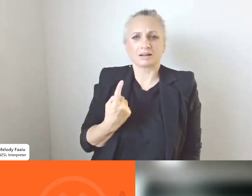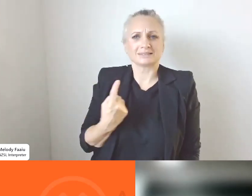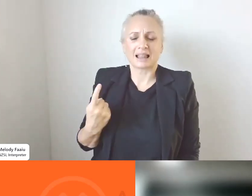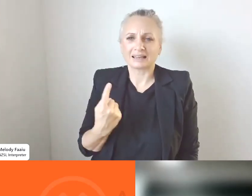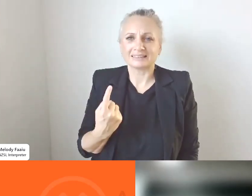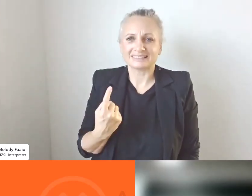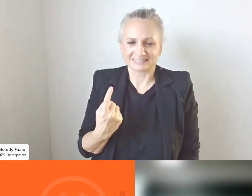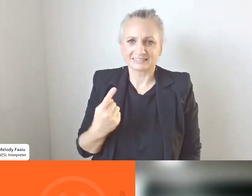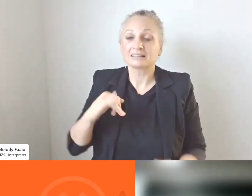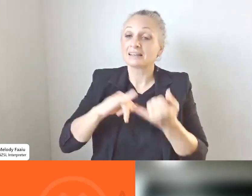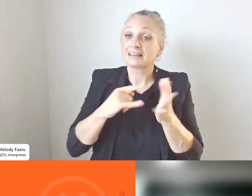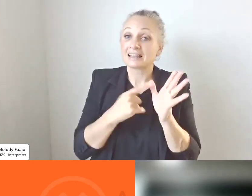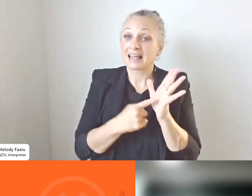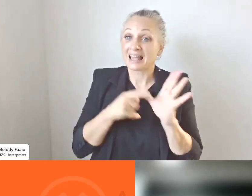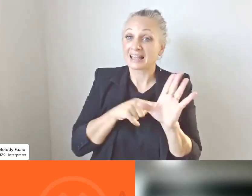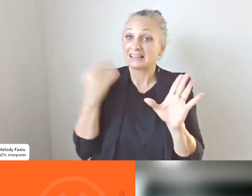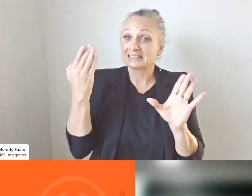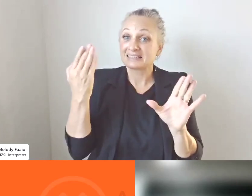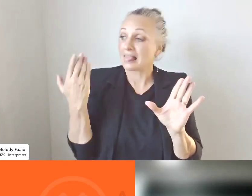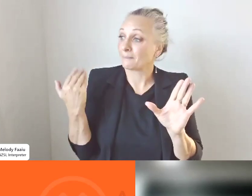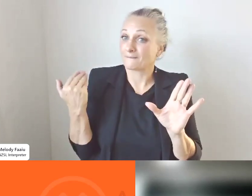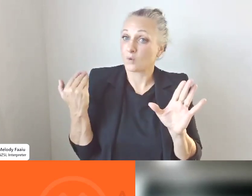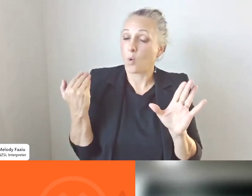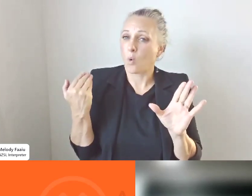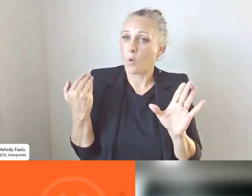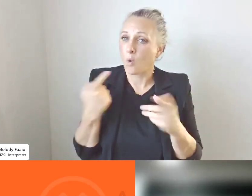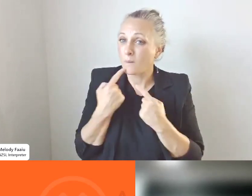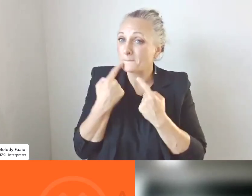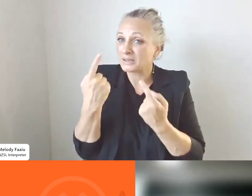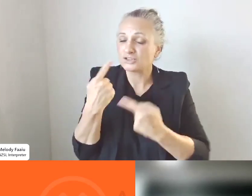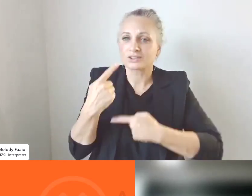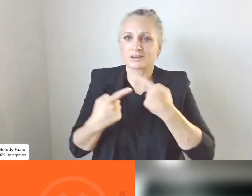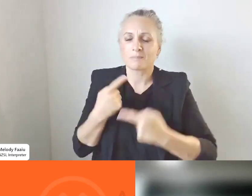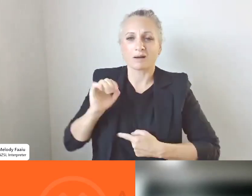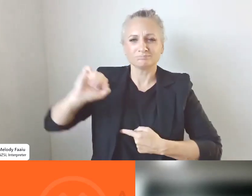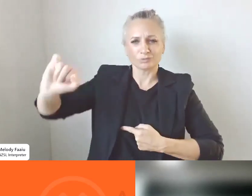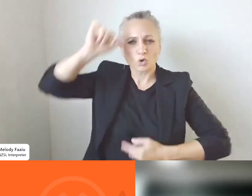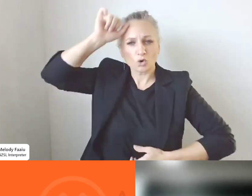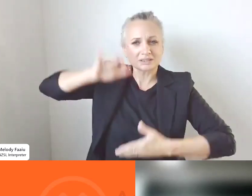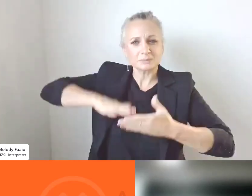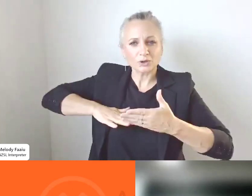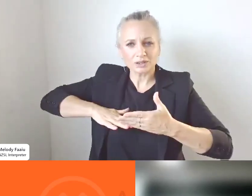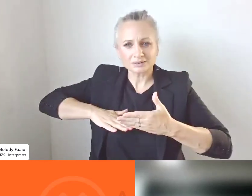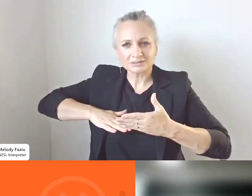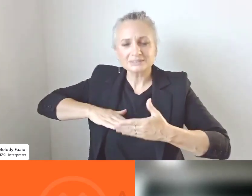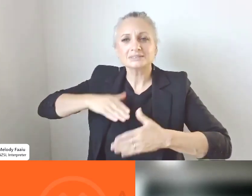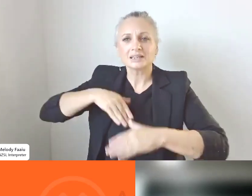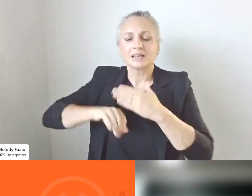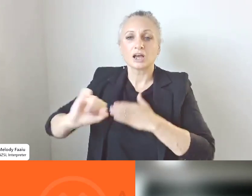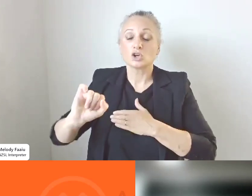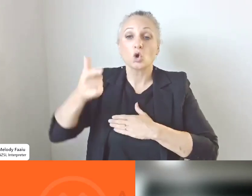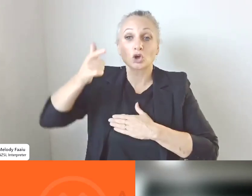how that experience is or has been for you in your teaching